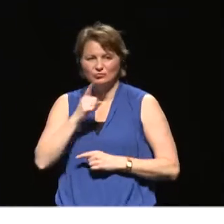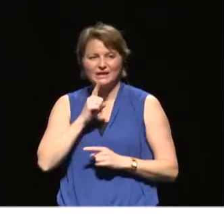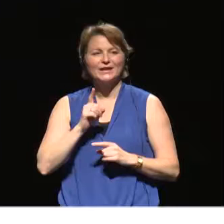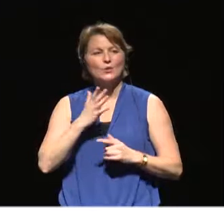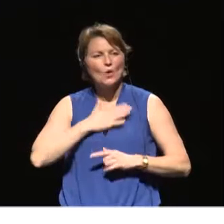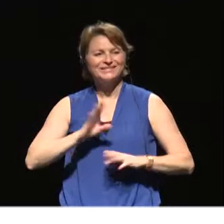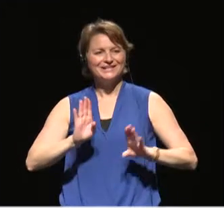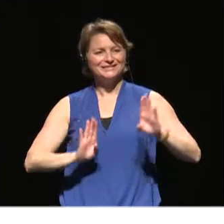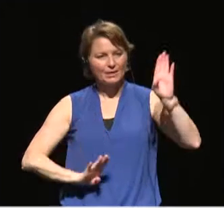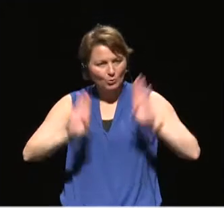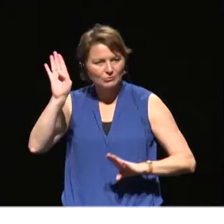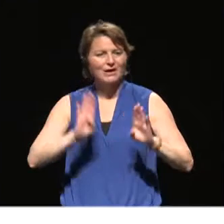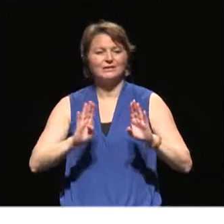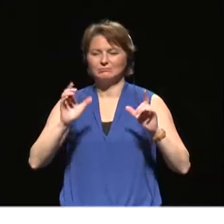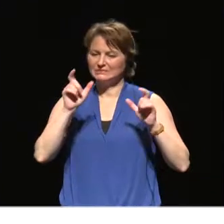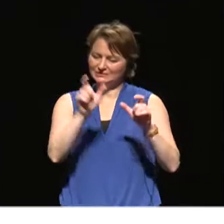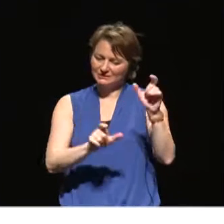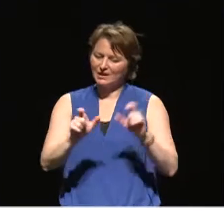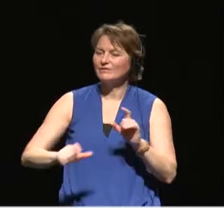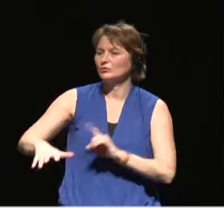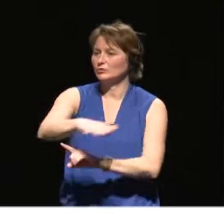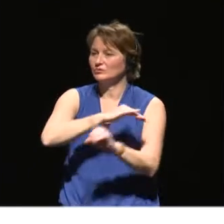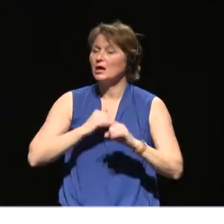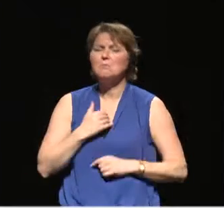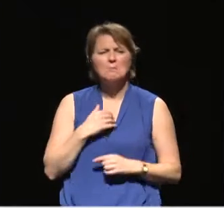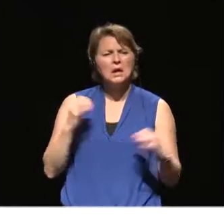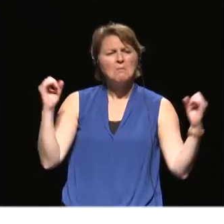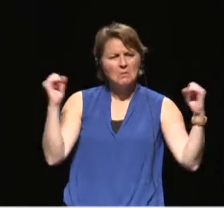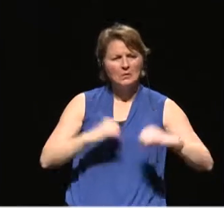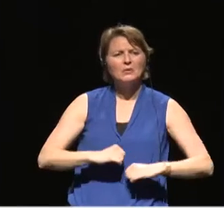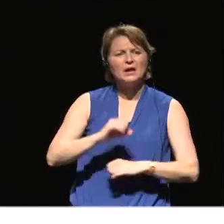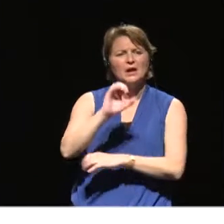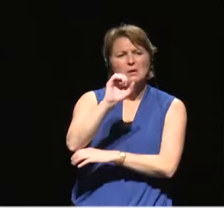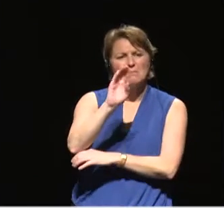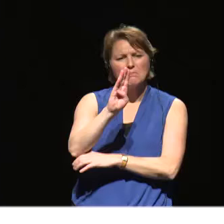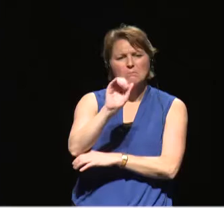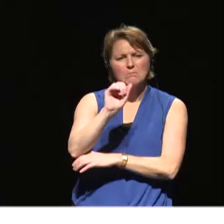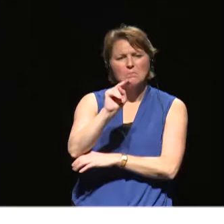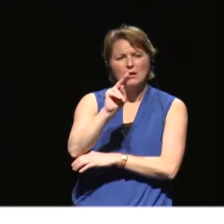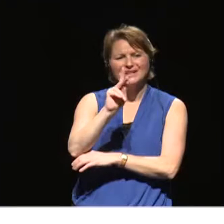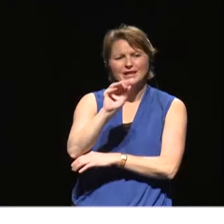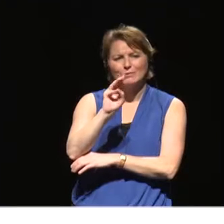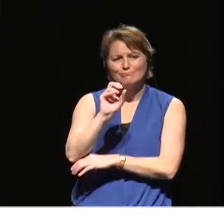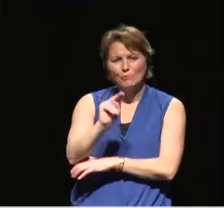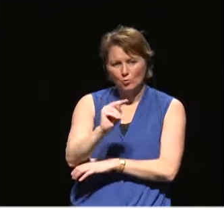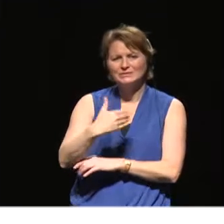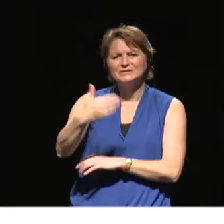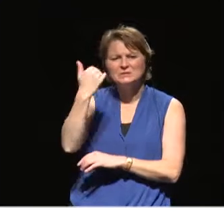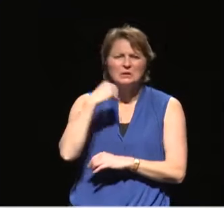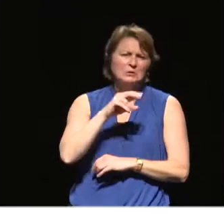agree with Secretary General Ban Ki-moon, who said, I think 3 years ago, that 20 to 30% of